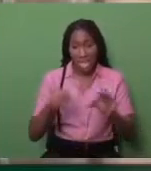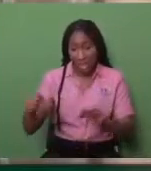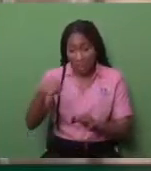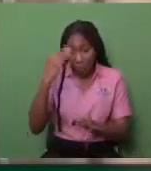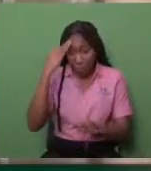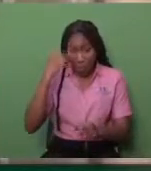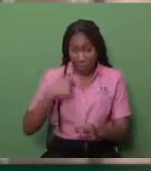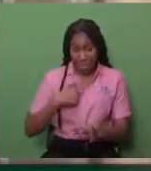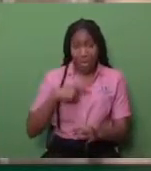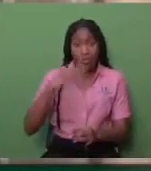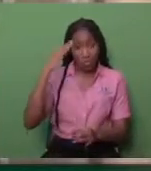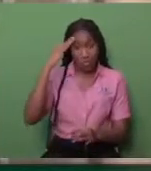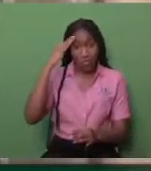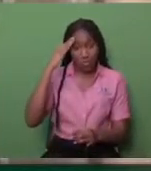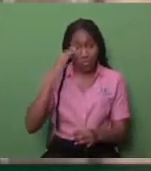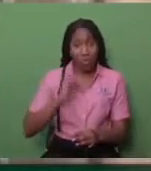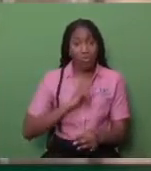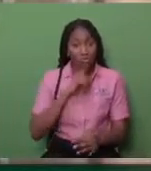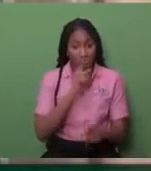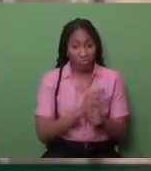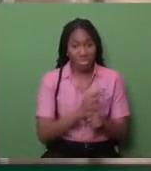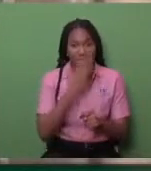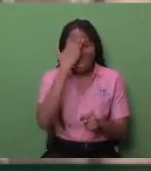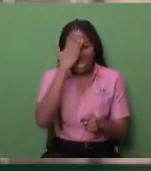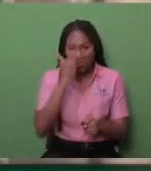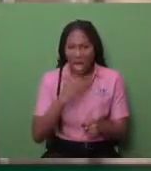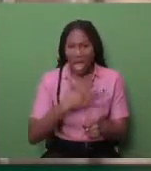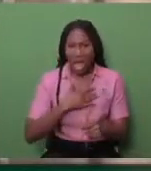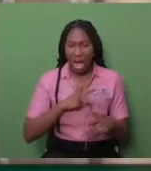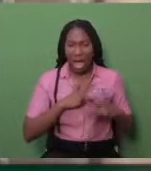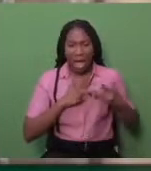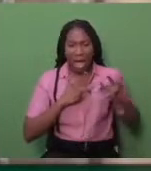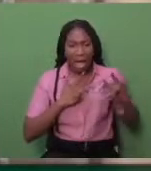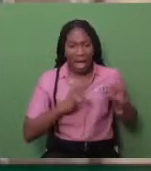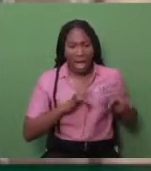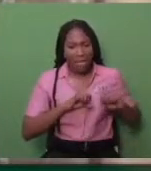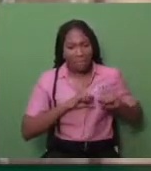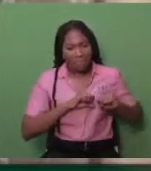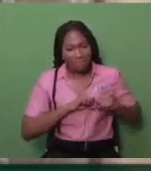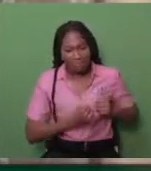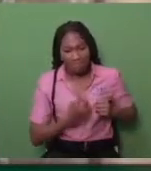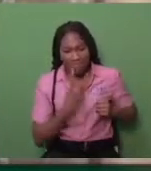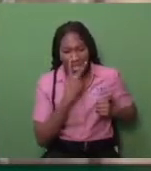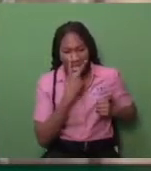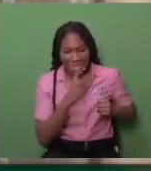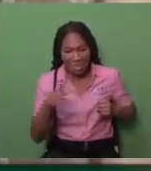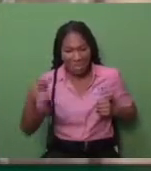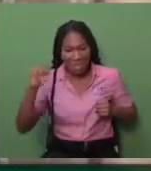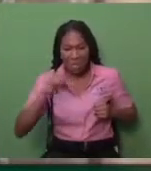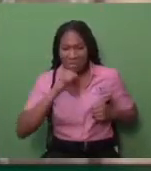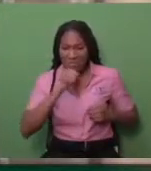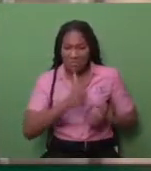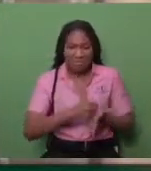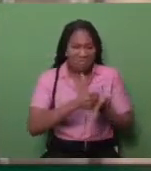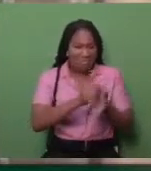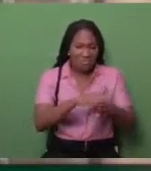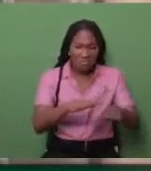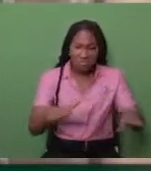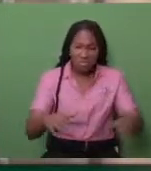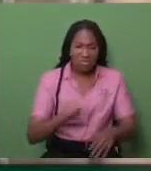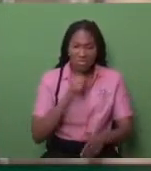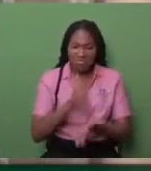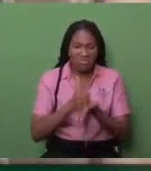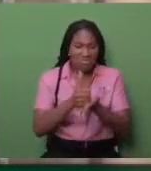that, and that is why it breaks my heart to see how this government treats with our children and our educators. For